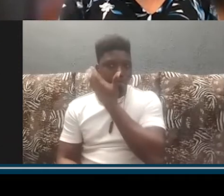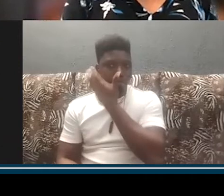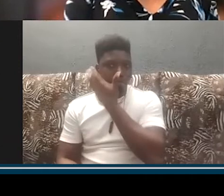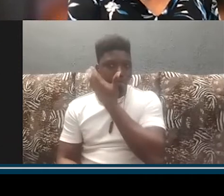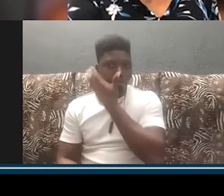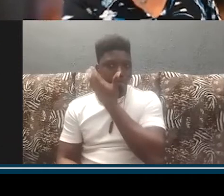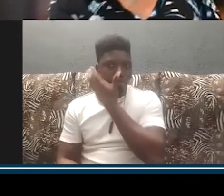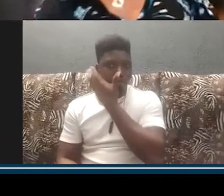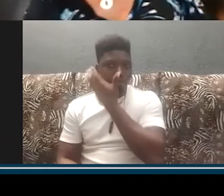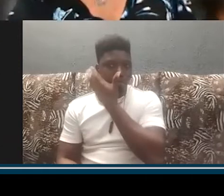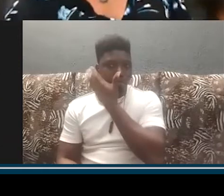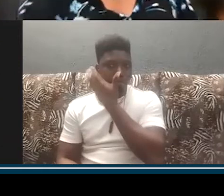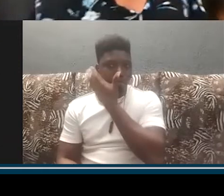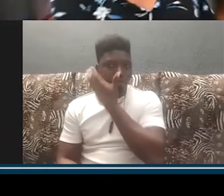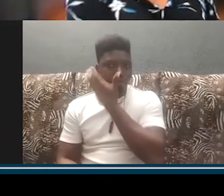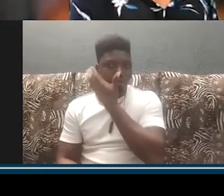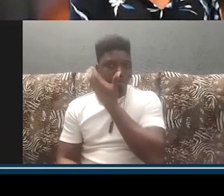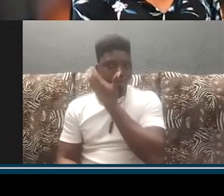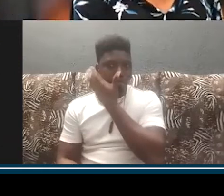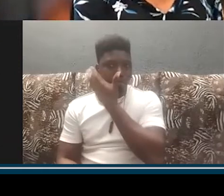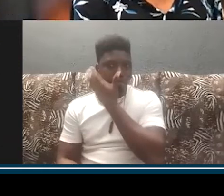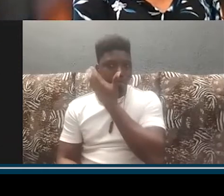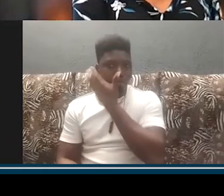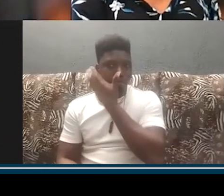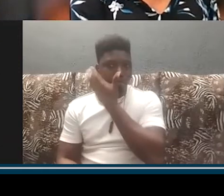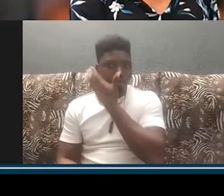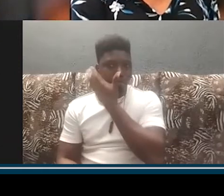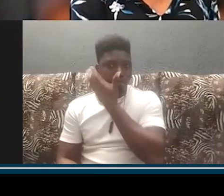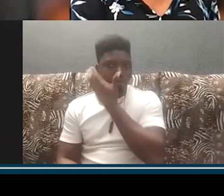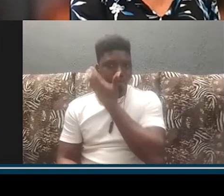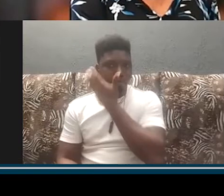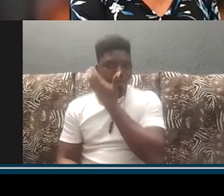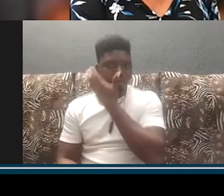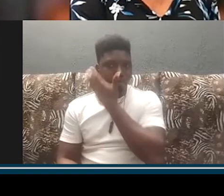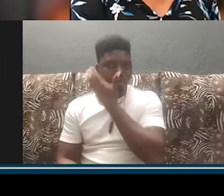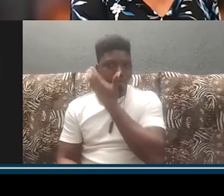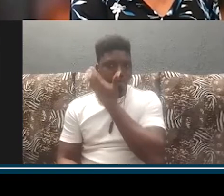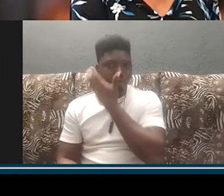advocating for, look, I think if this is human rights, not